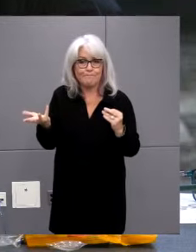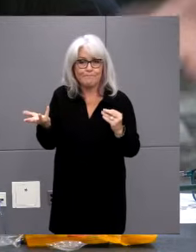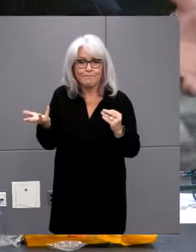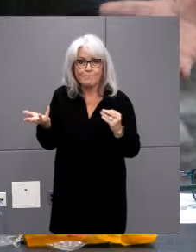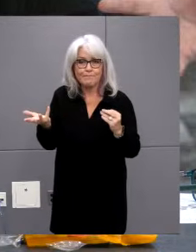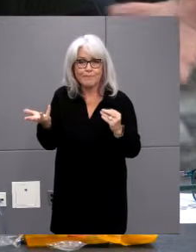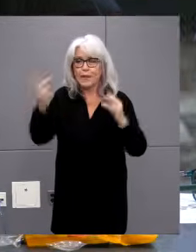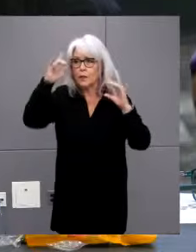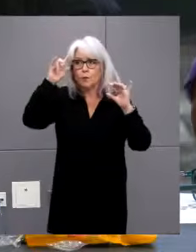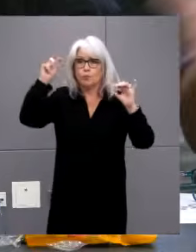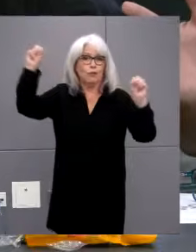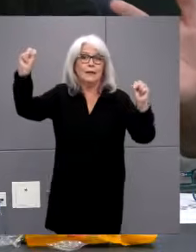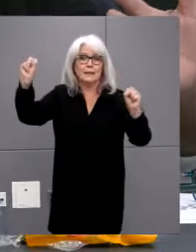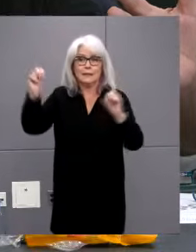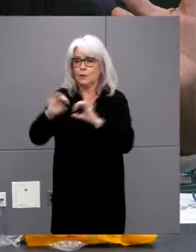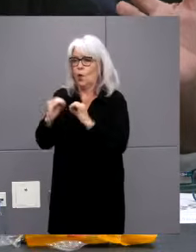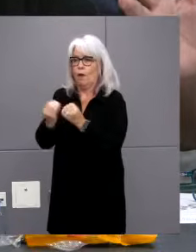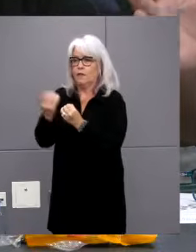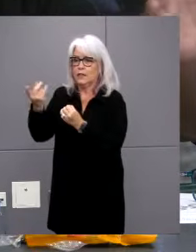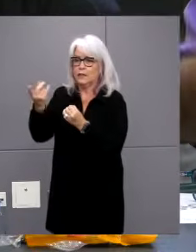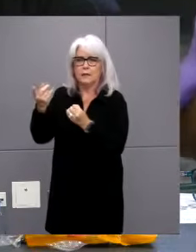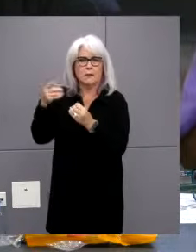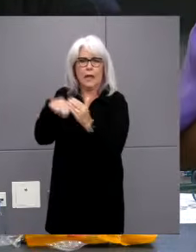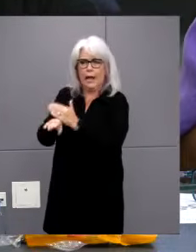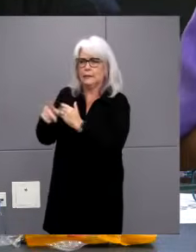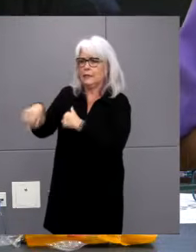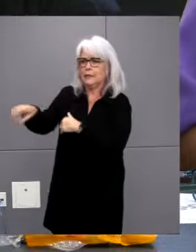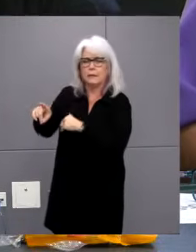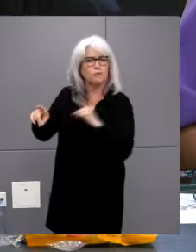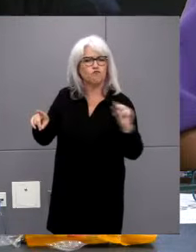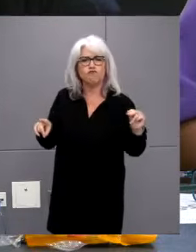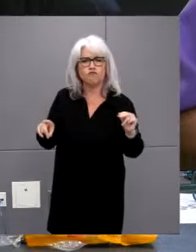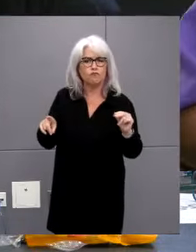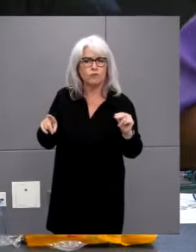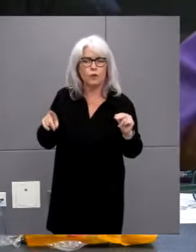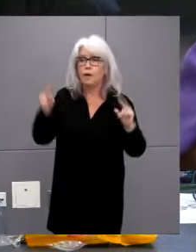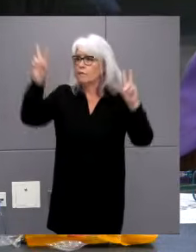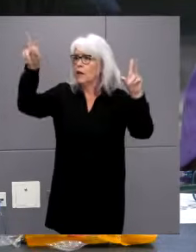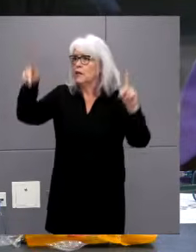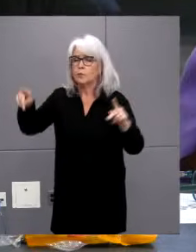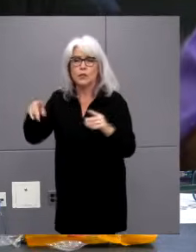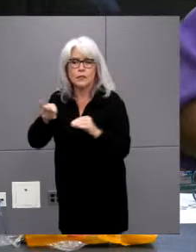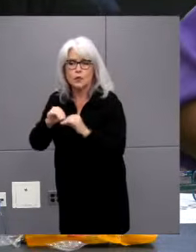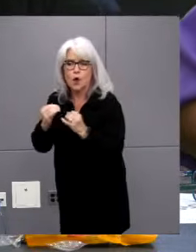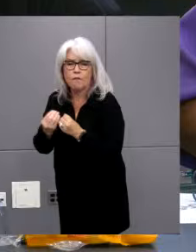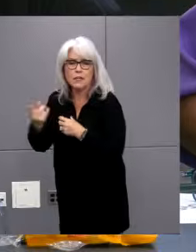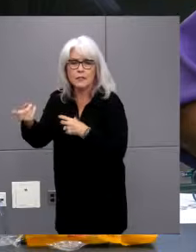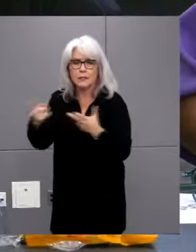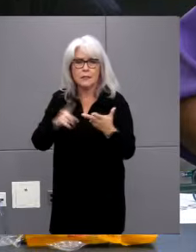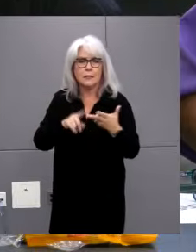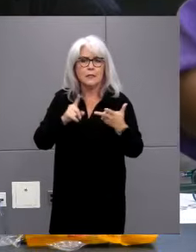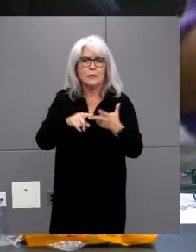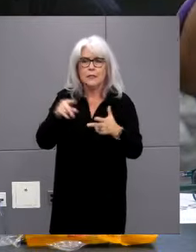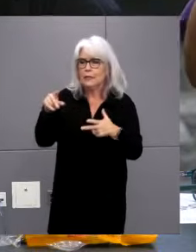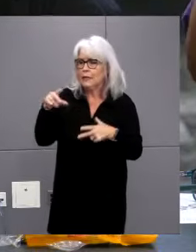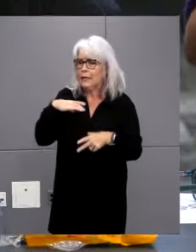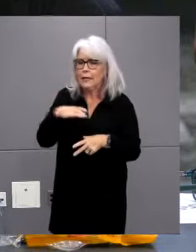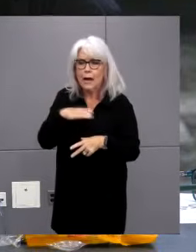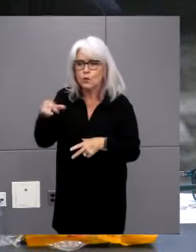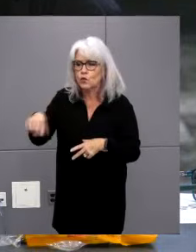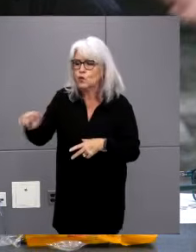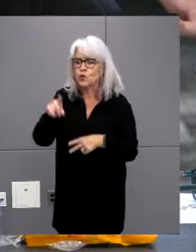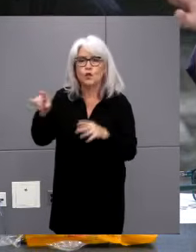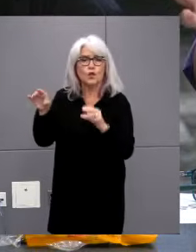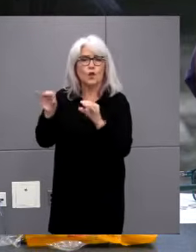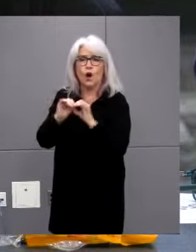that the president's office remain open, that the vice president or the council offices